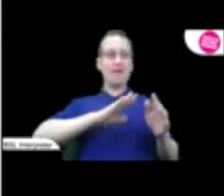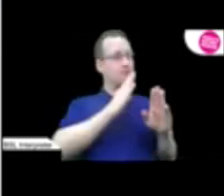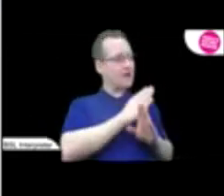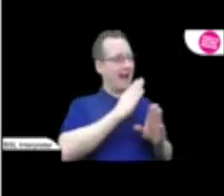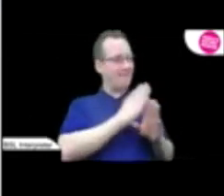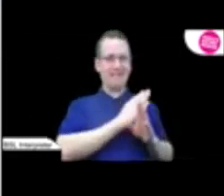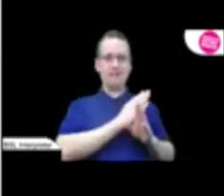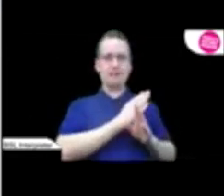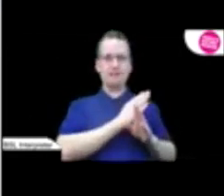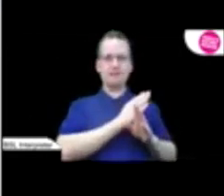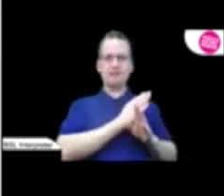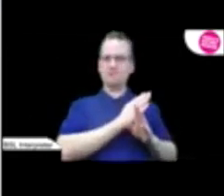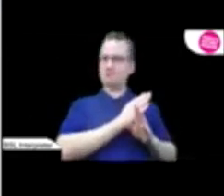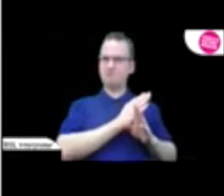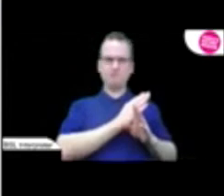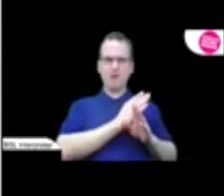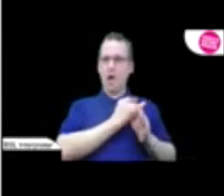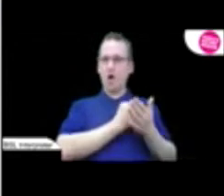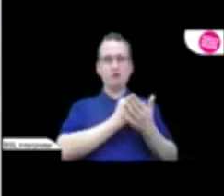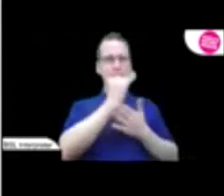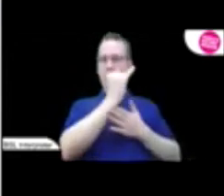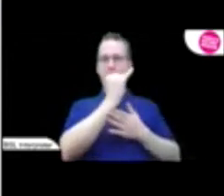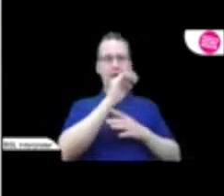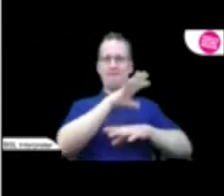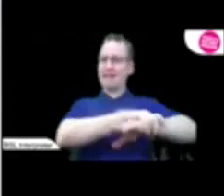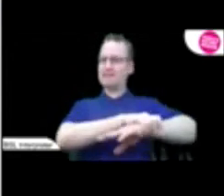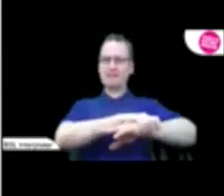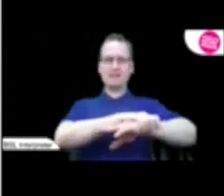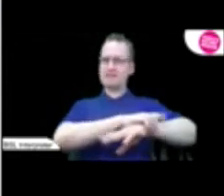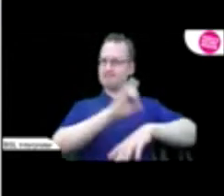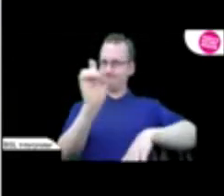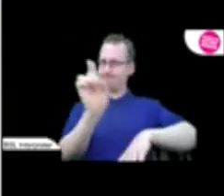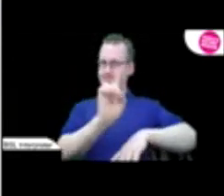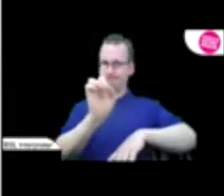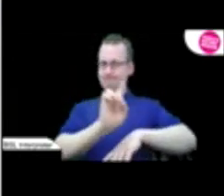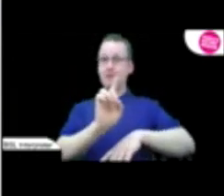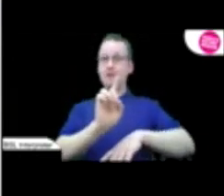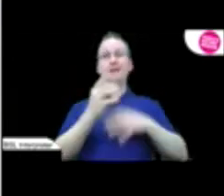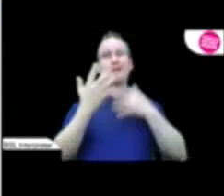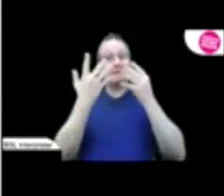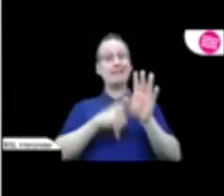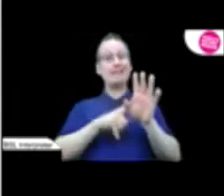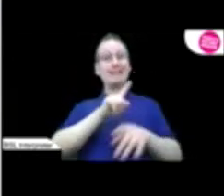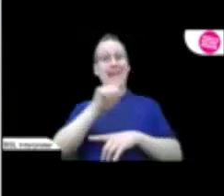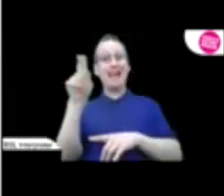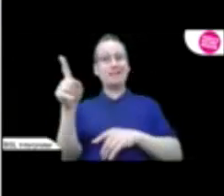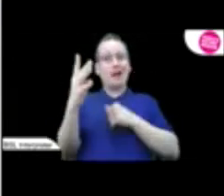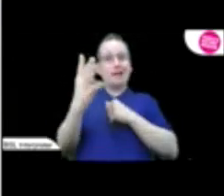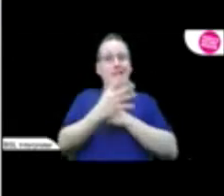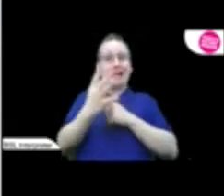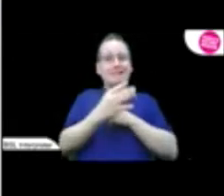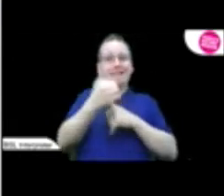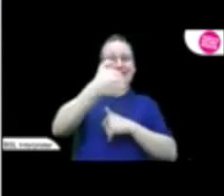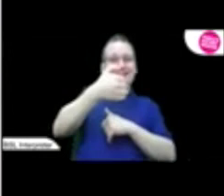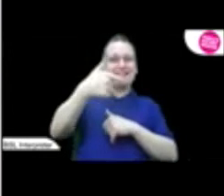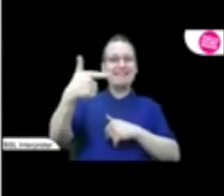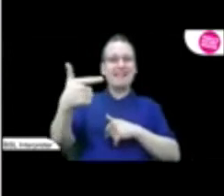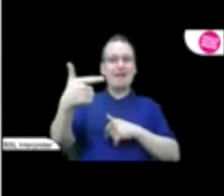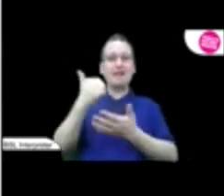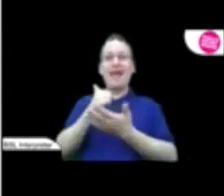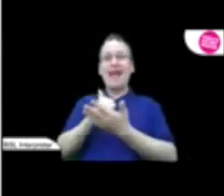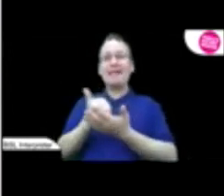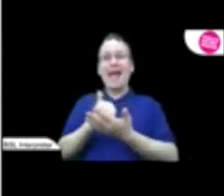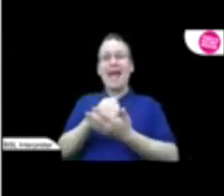no longer be a criminal offence. And then 10 years later, in 1967, gay male